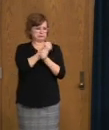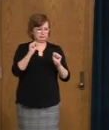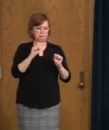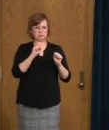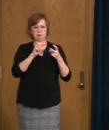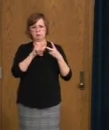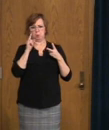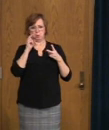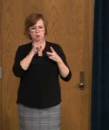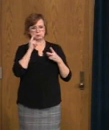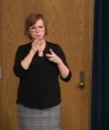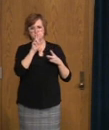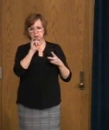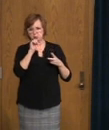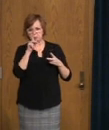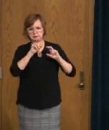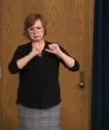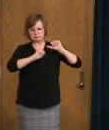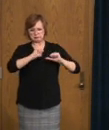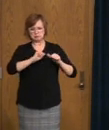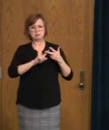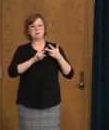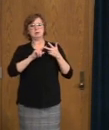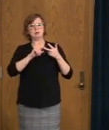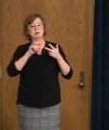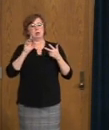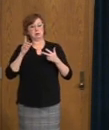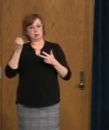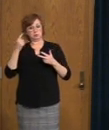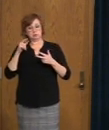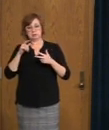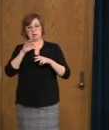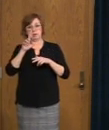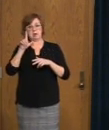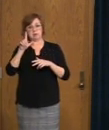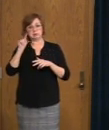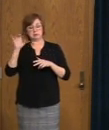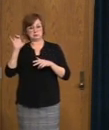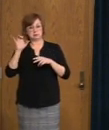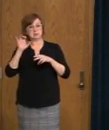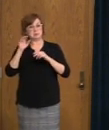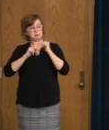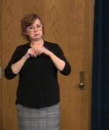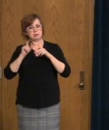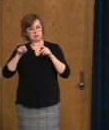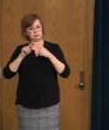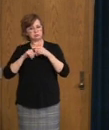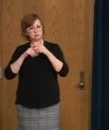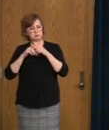This is in addition to the self-assessments that long-term care sites performed throughout the summer.